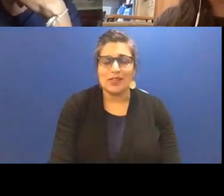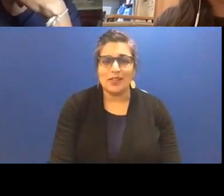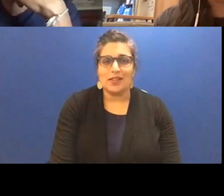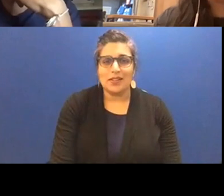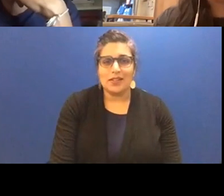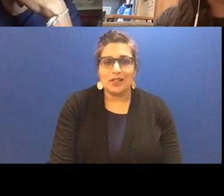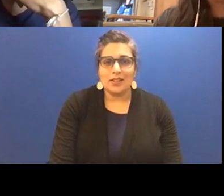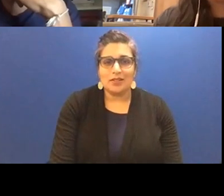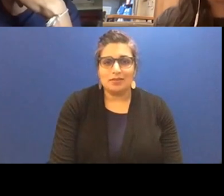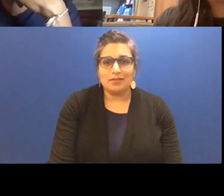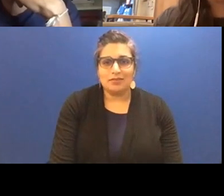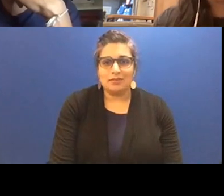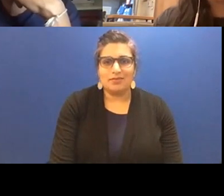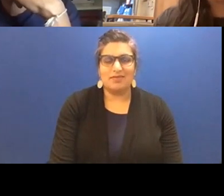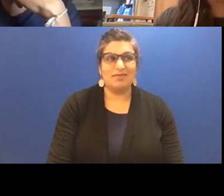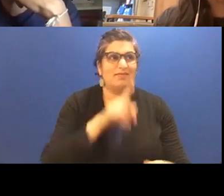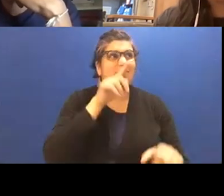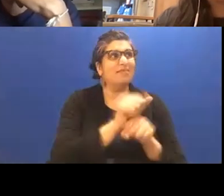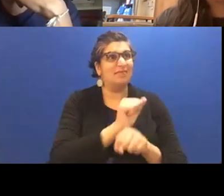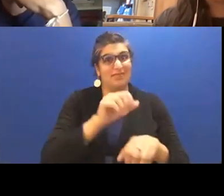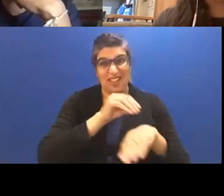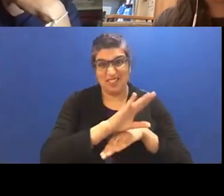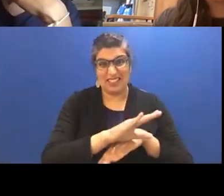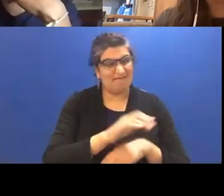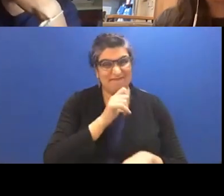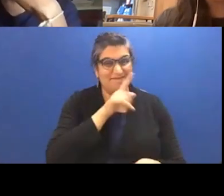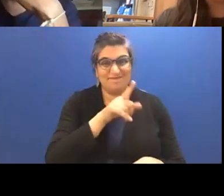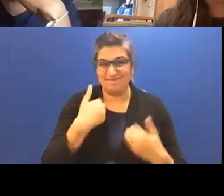I don't know that I have actual advice aside from